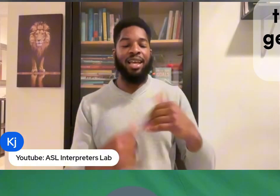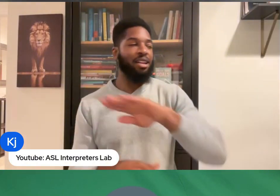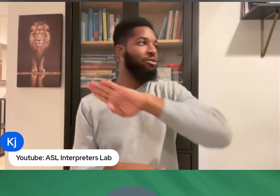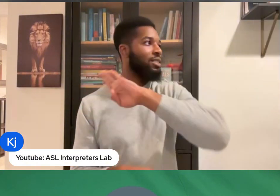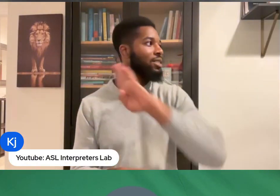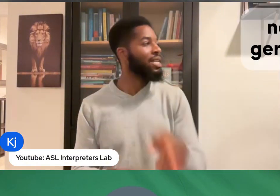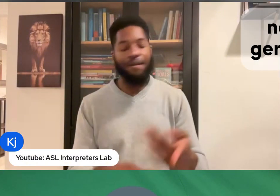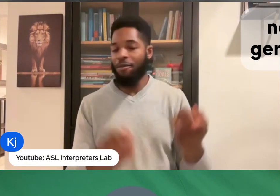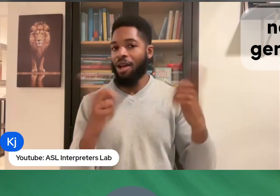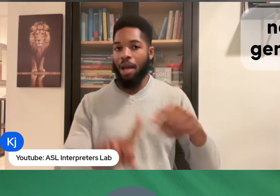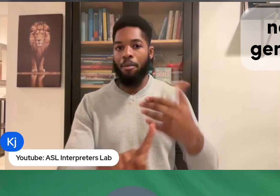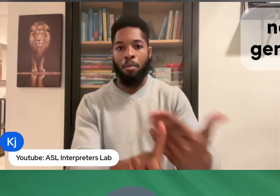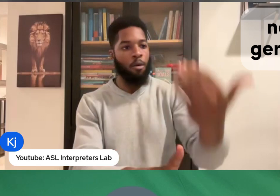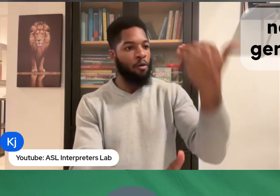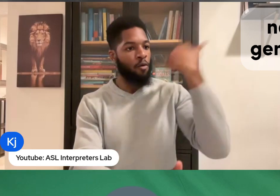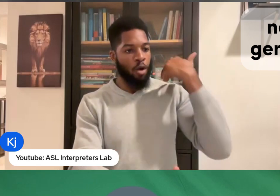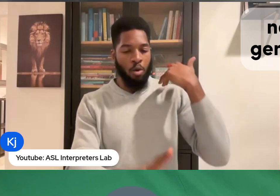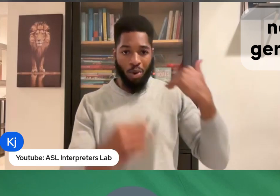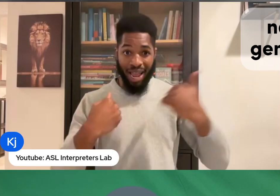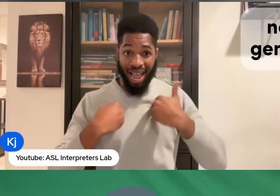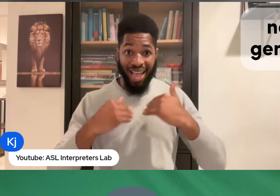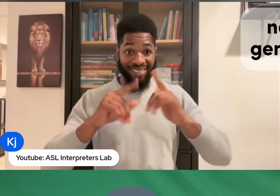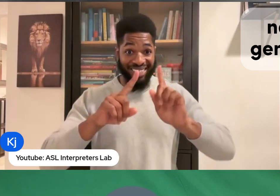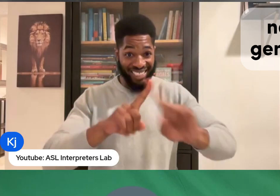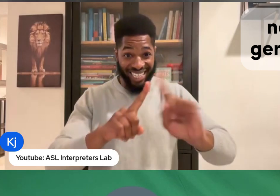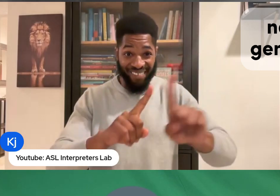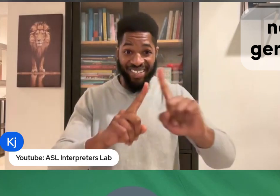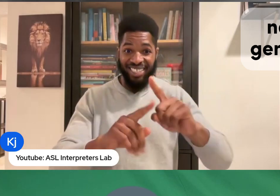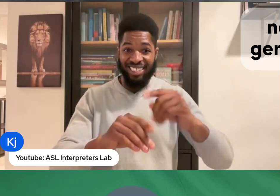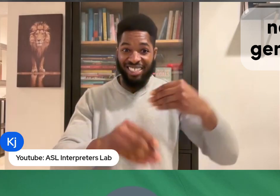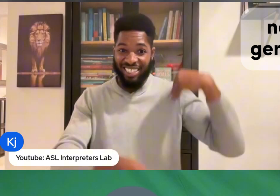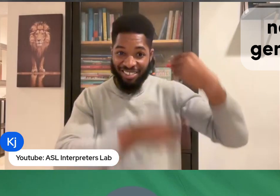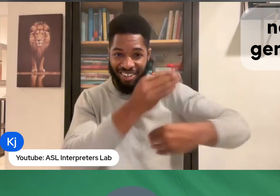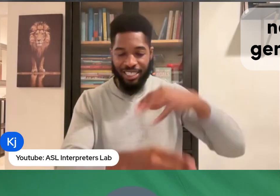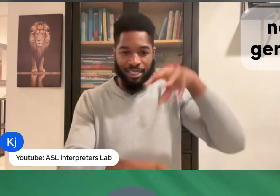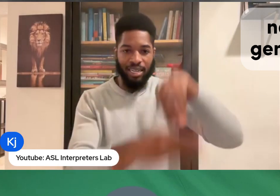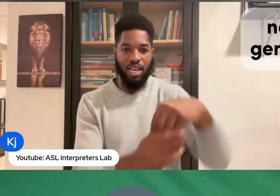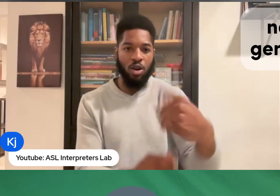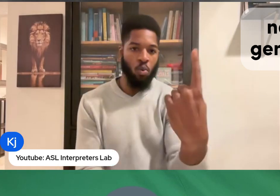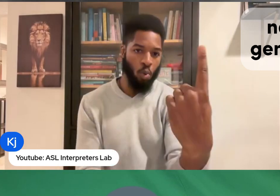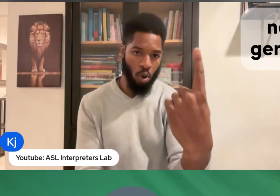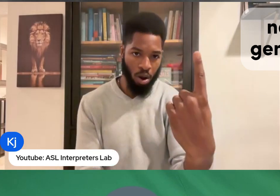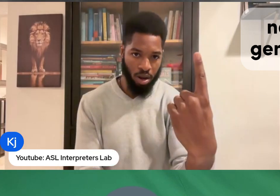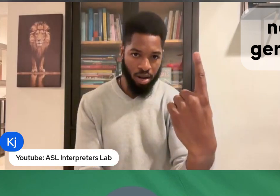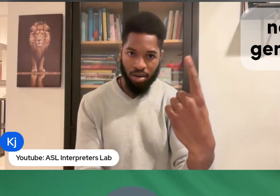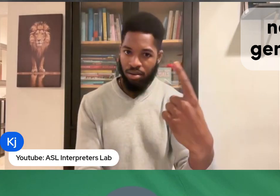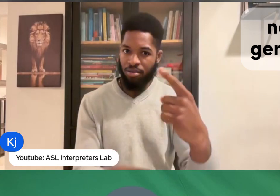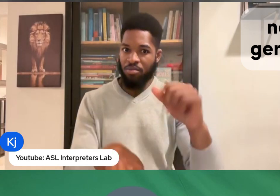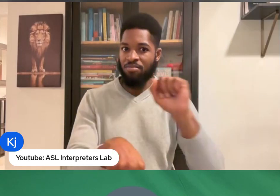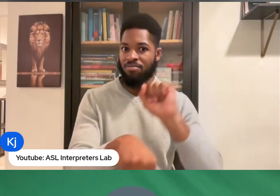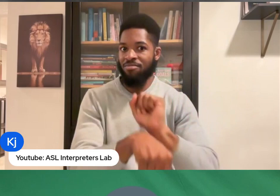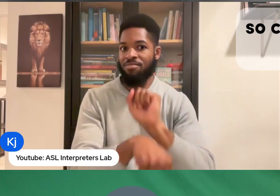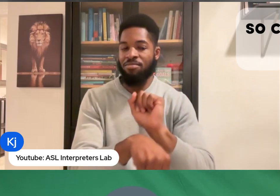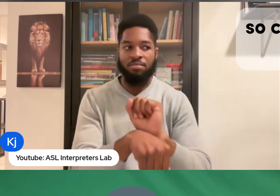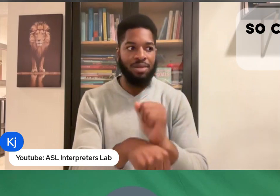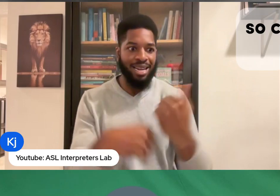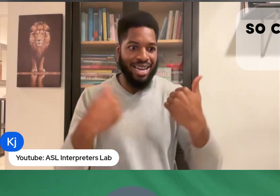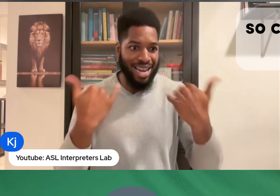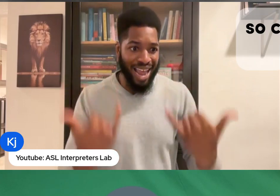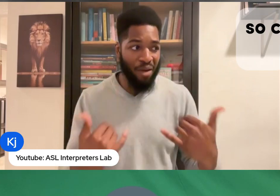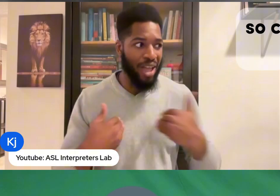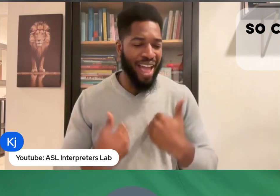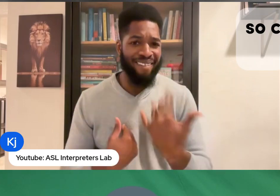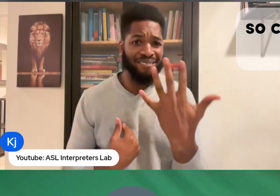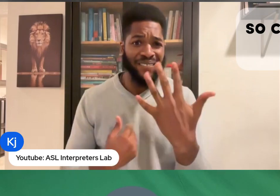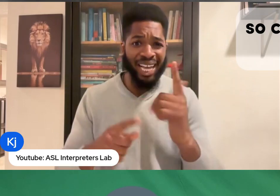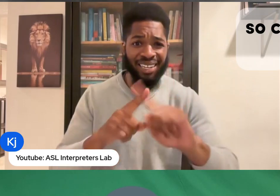workplace? Now we literally have five generations in one workplace. So, can you